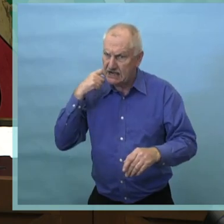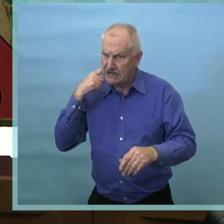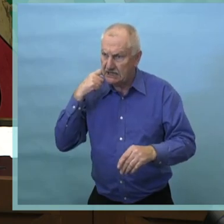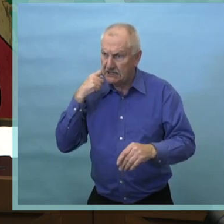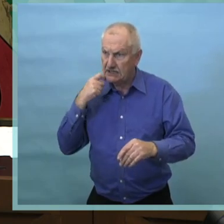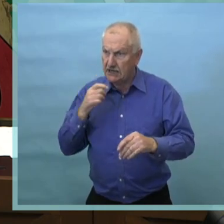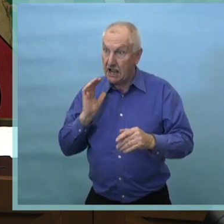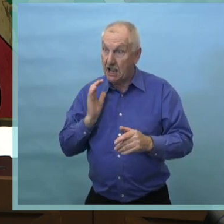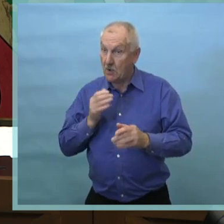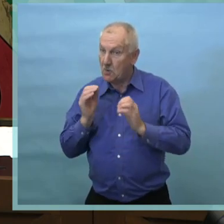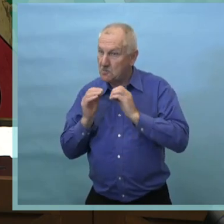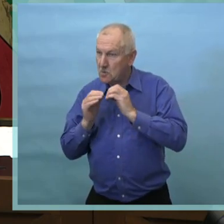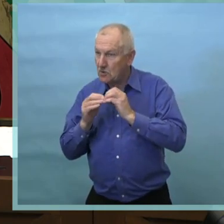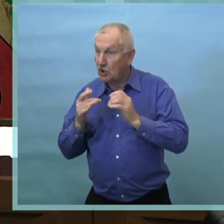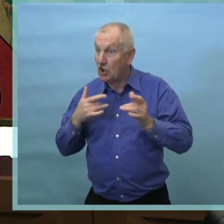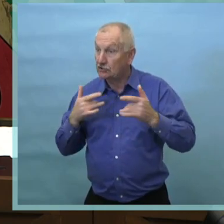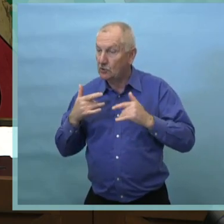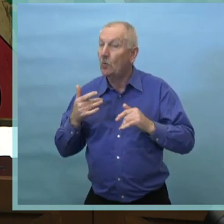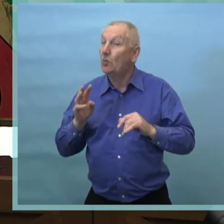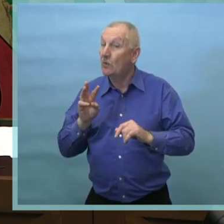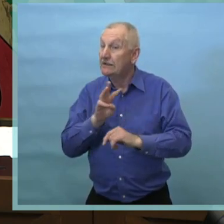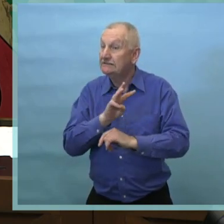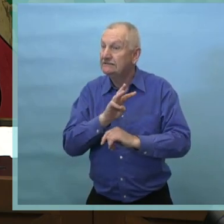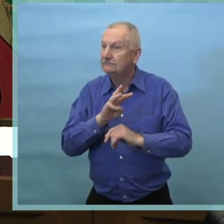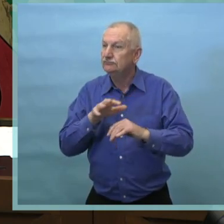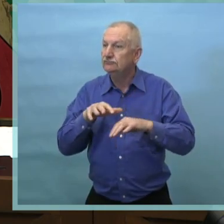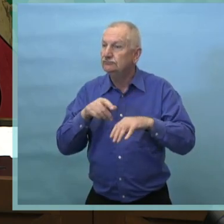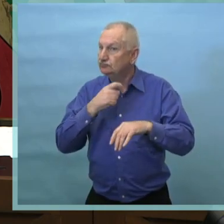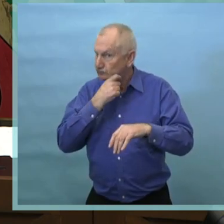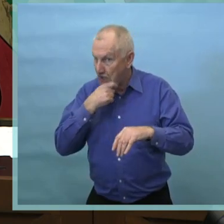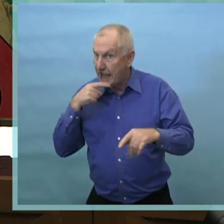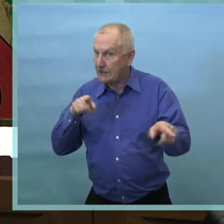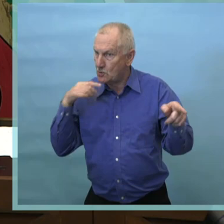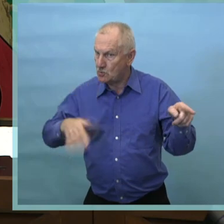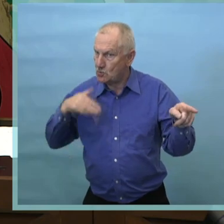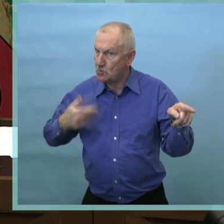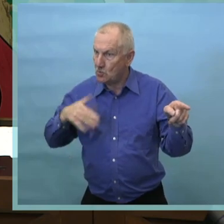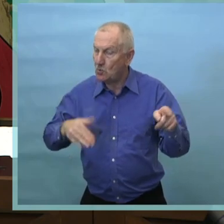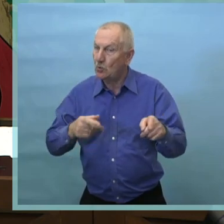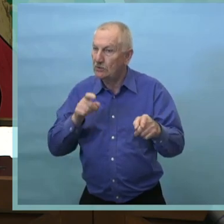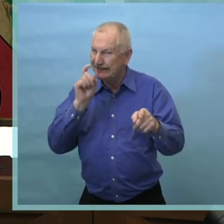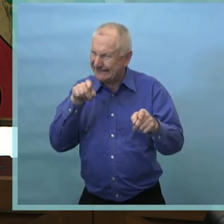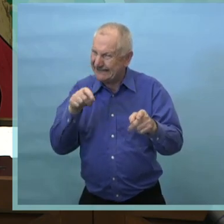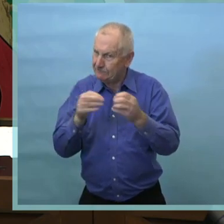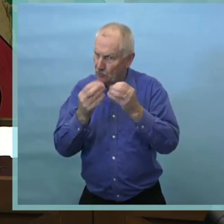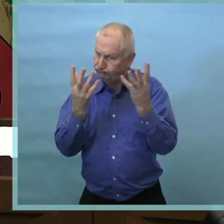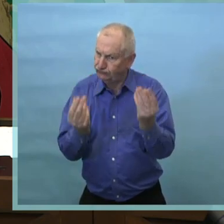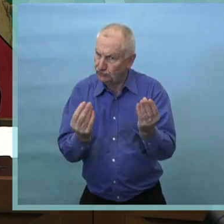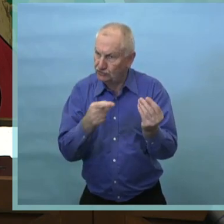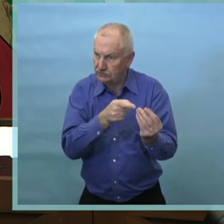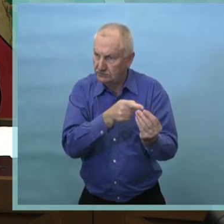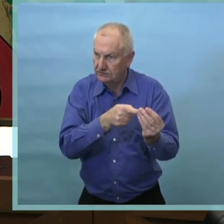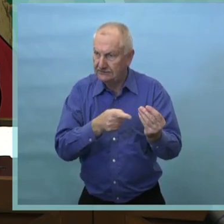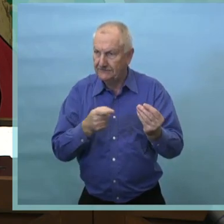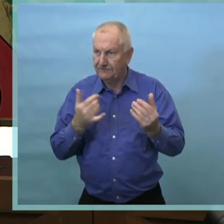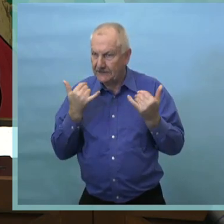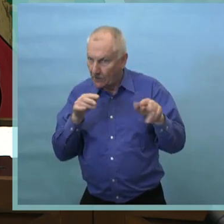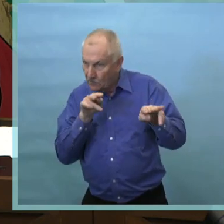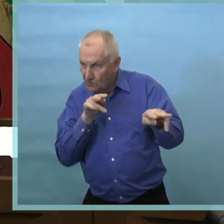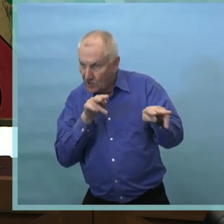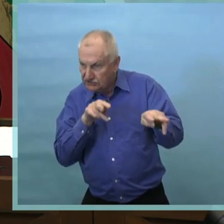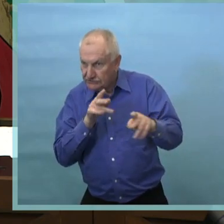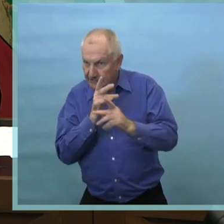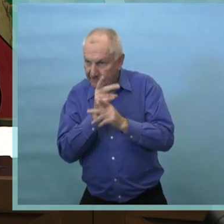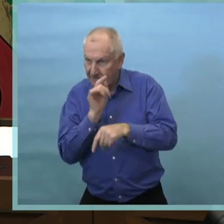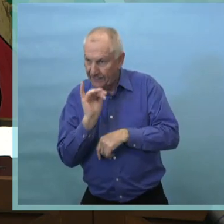lack of moisture than of moisture. And that's why we're watching very carefully what we're doing with the Shellmouth Dam. As you know, Brandon